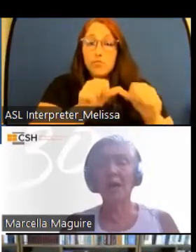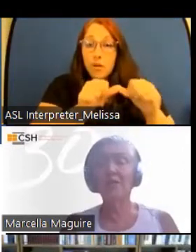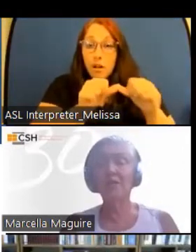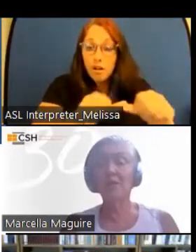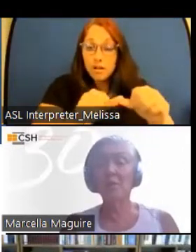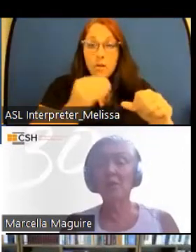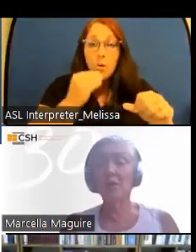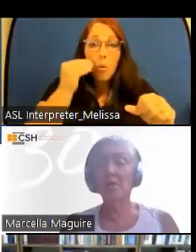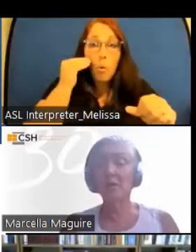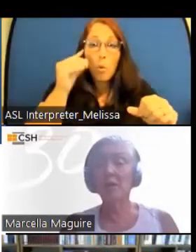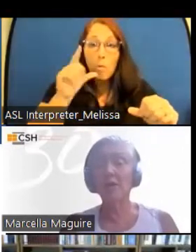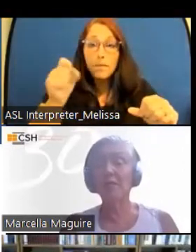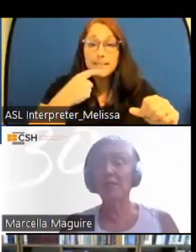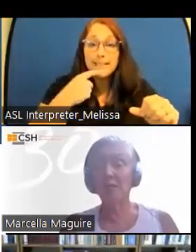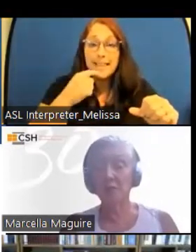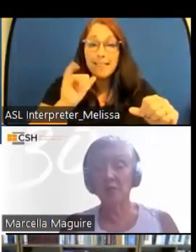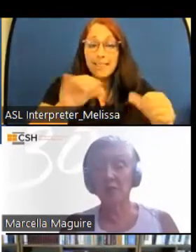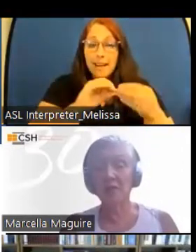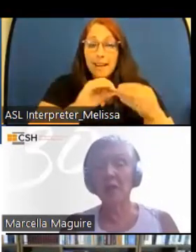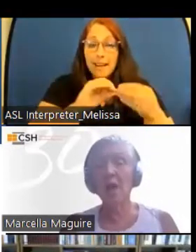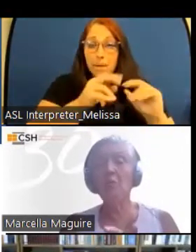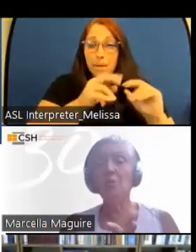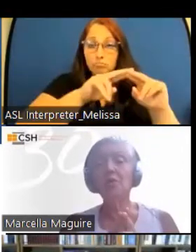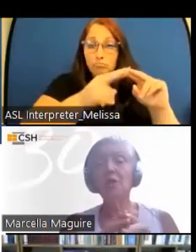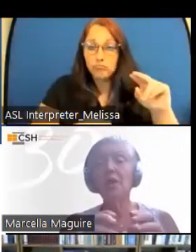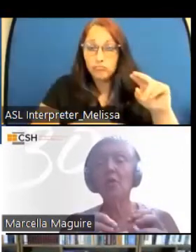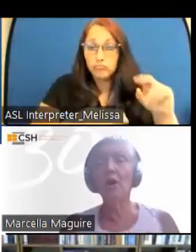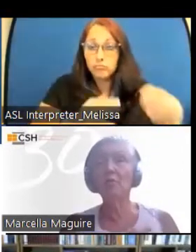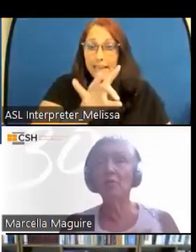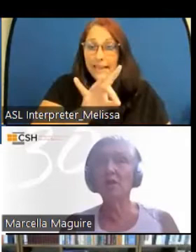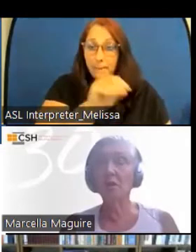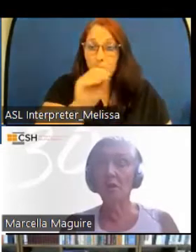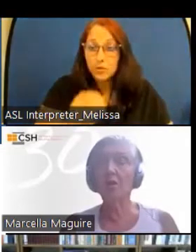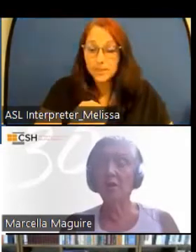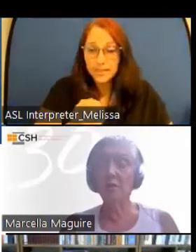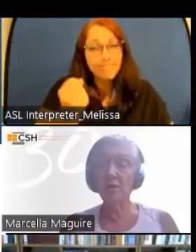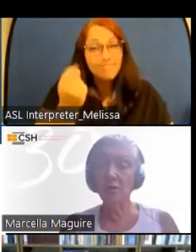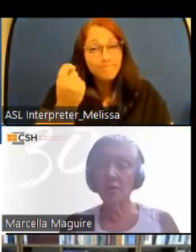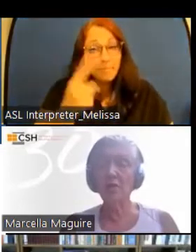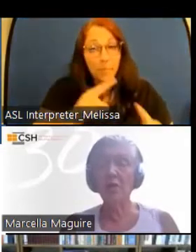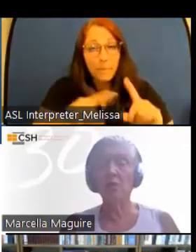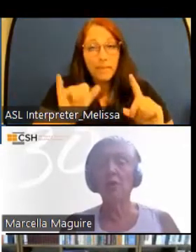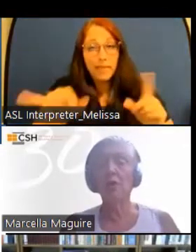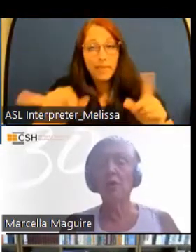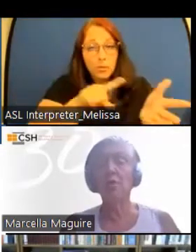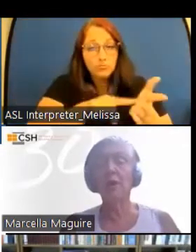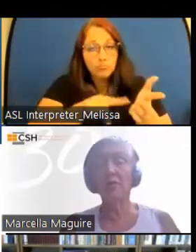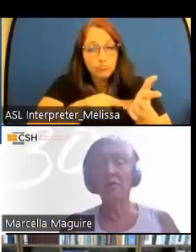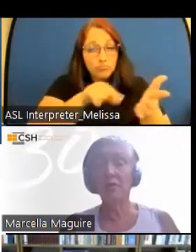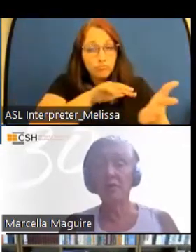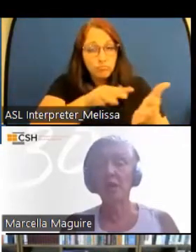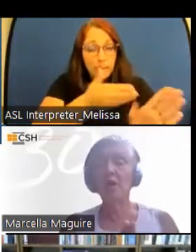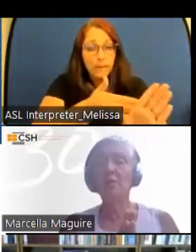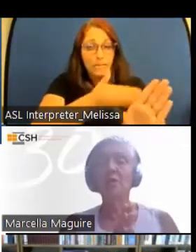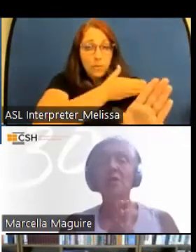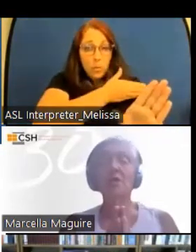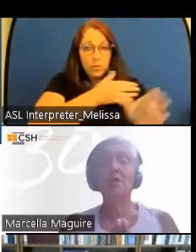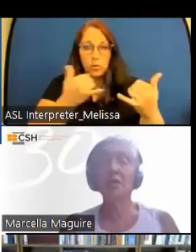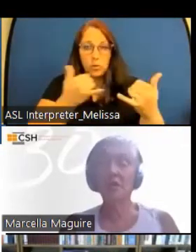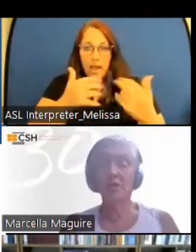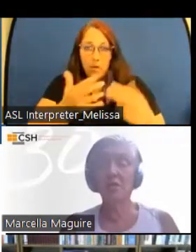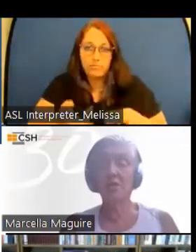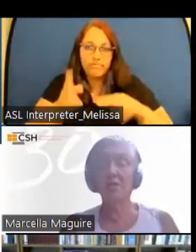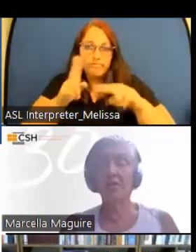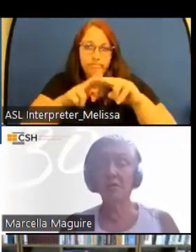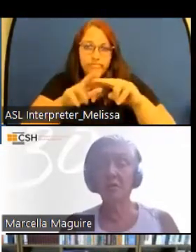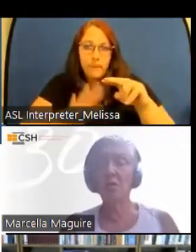2020. This number increased by 15%. I will say that when we targeted resources, and we'll talk also about veterans, there was a